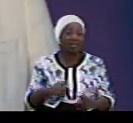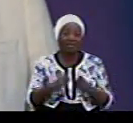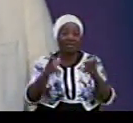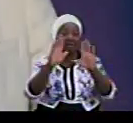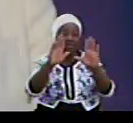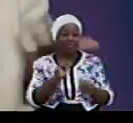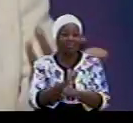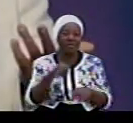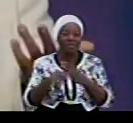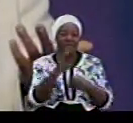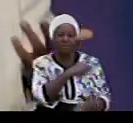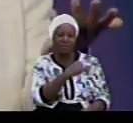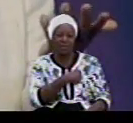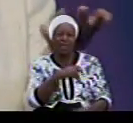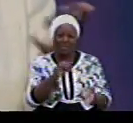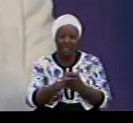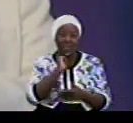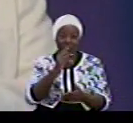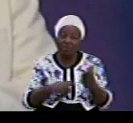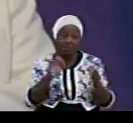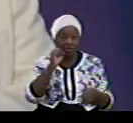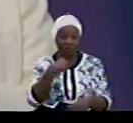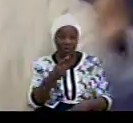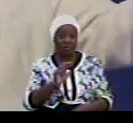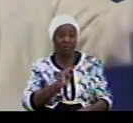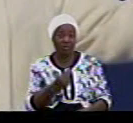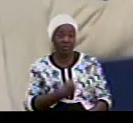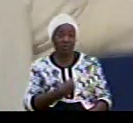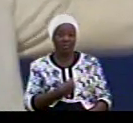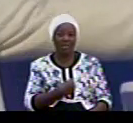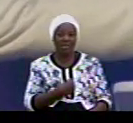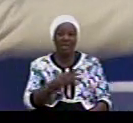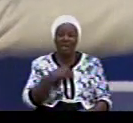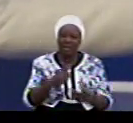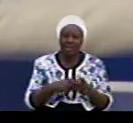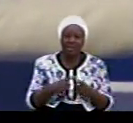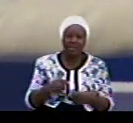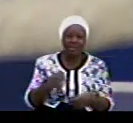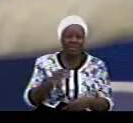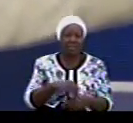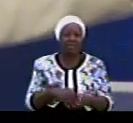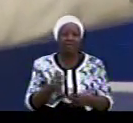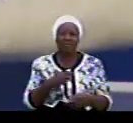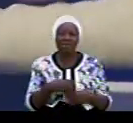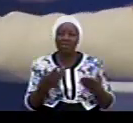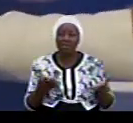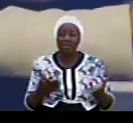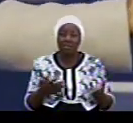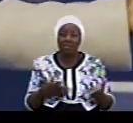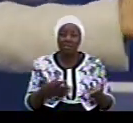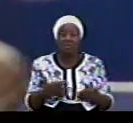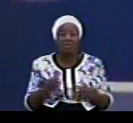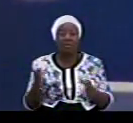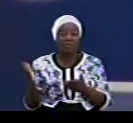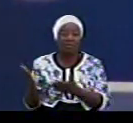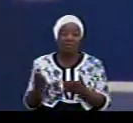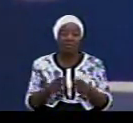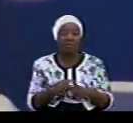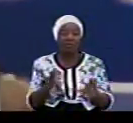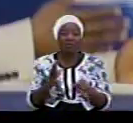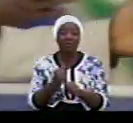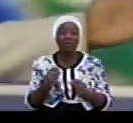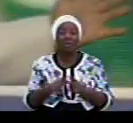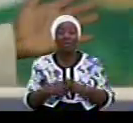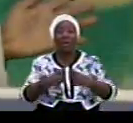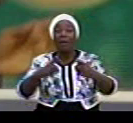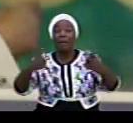hospital. That's what she said. That's what she said. And then they drew a big photograph of me and